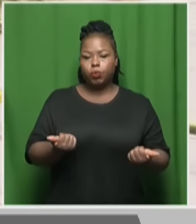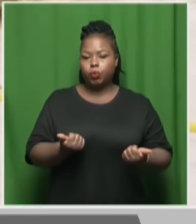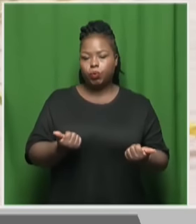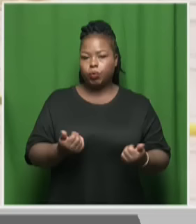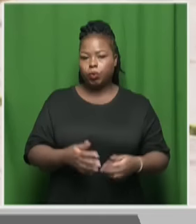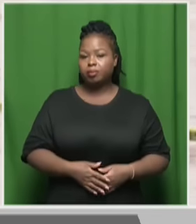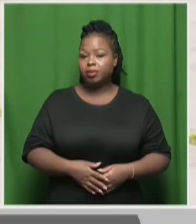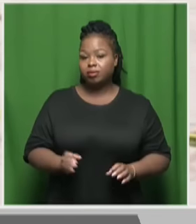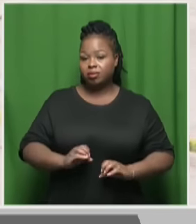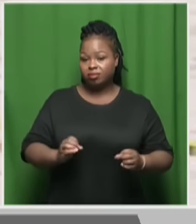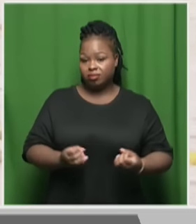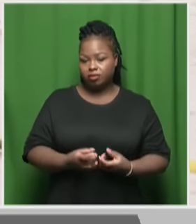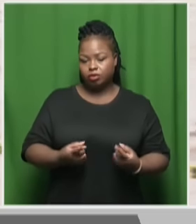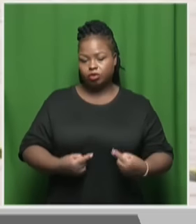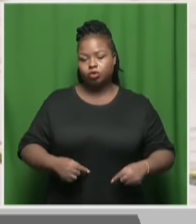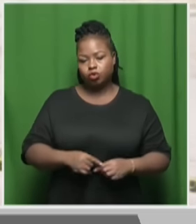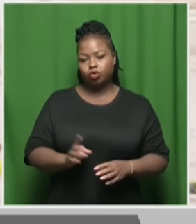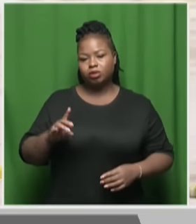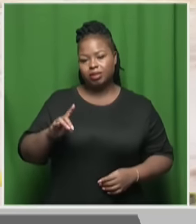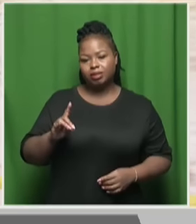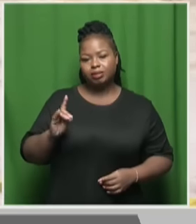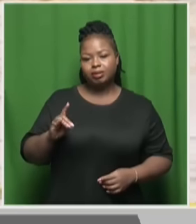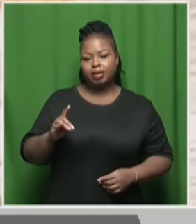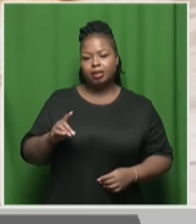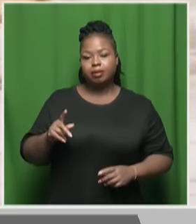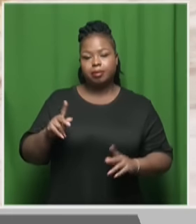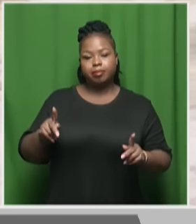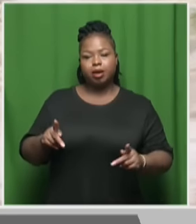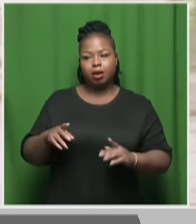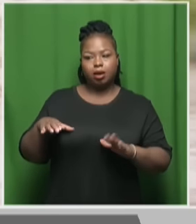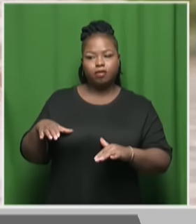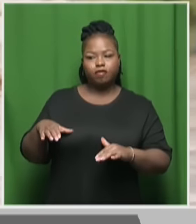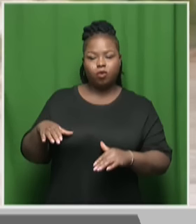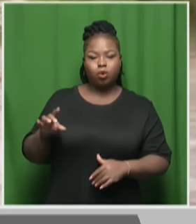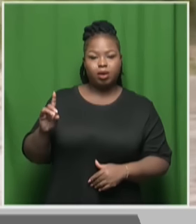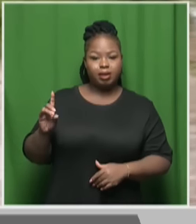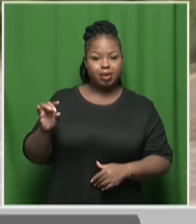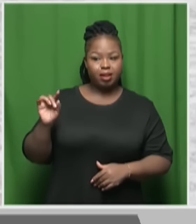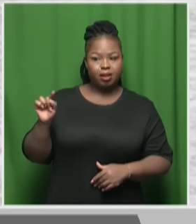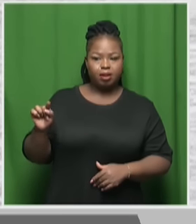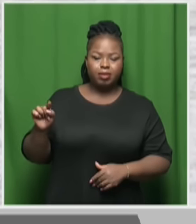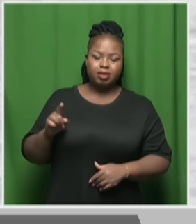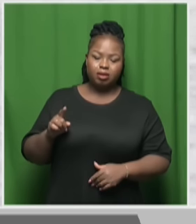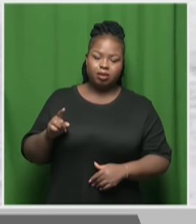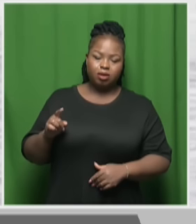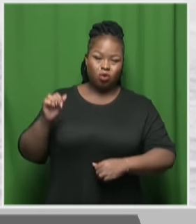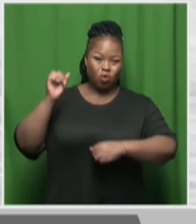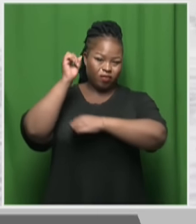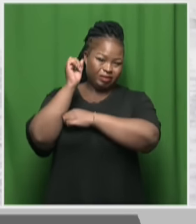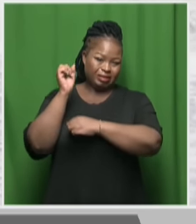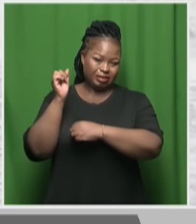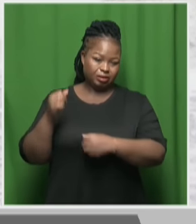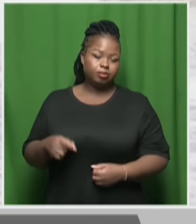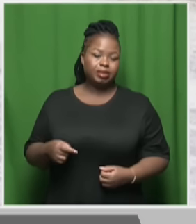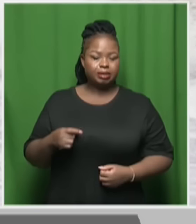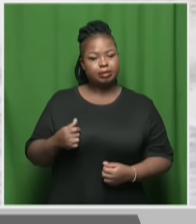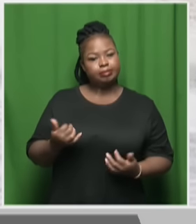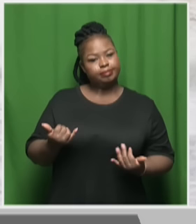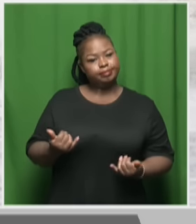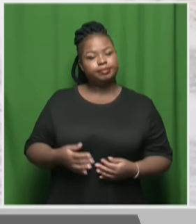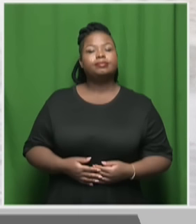as an organization, we're also a Sandpark satellite office, so we have been dealing with that quite a bit, and it's in the short